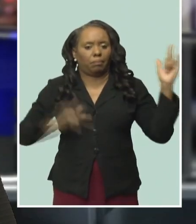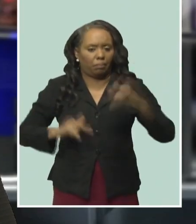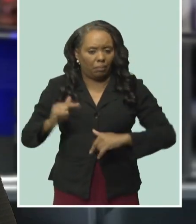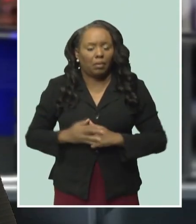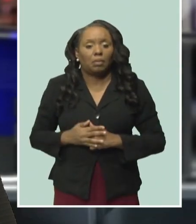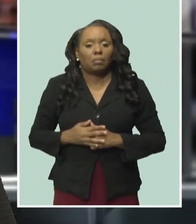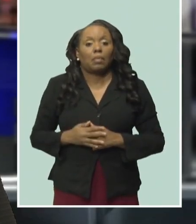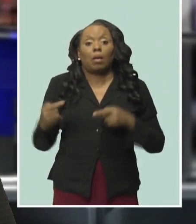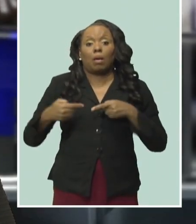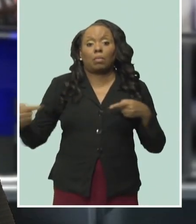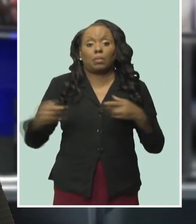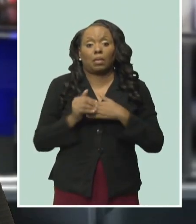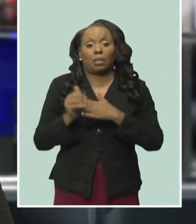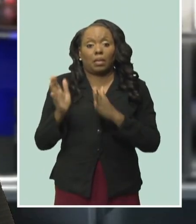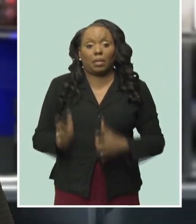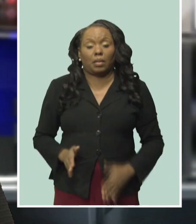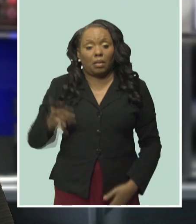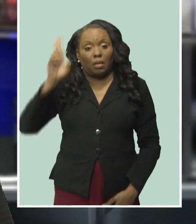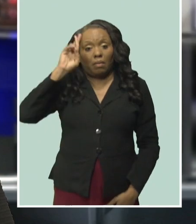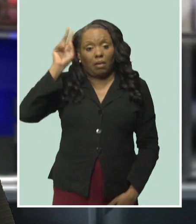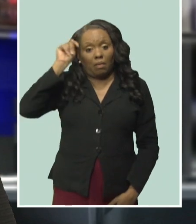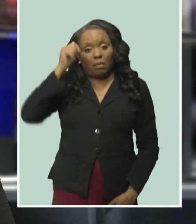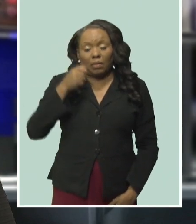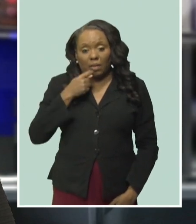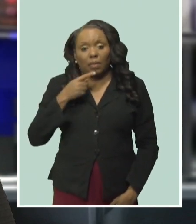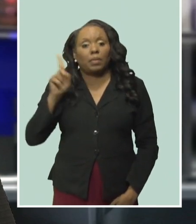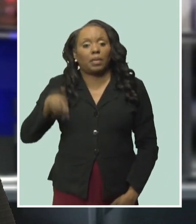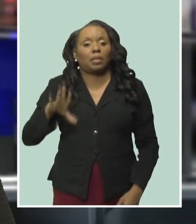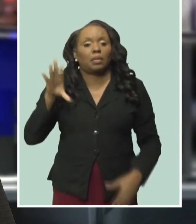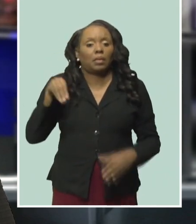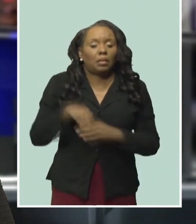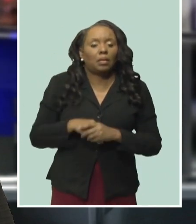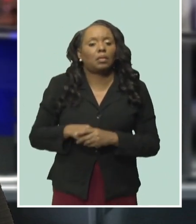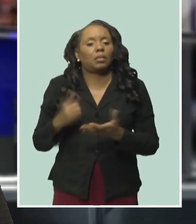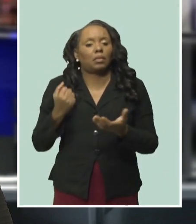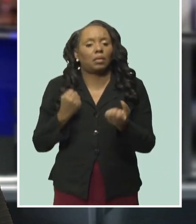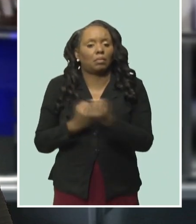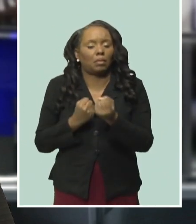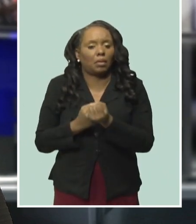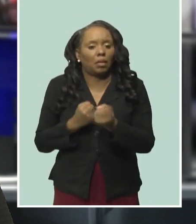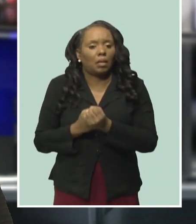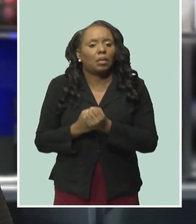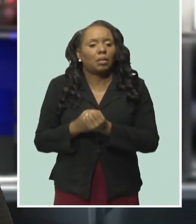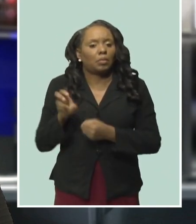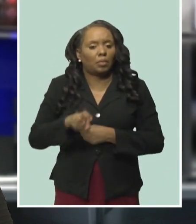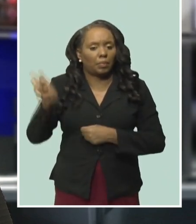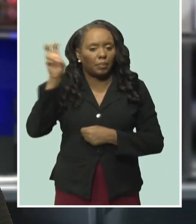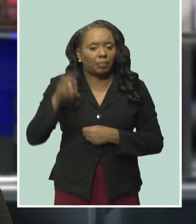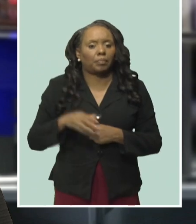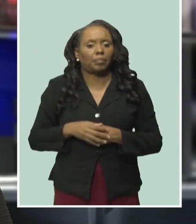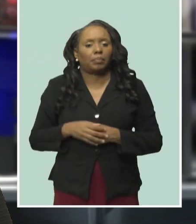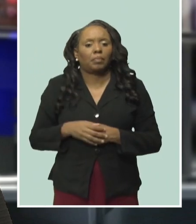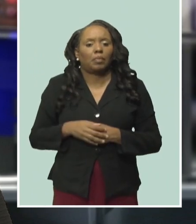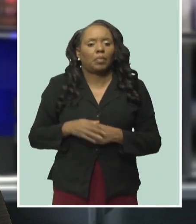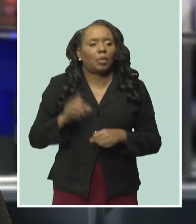Thorne believes Barbadians need to join with tourism stakeholders in contributing to the development of the sector. Mr. Thorne says the efforts